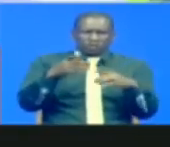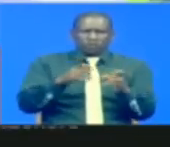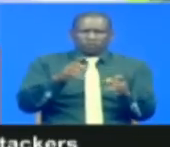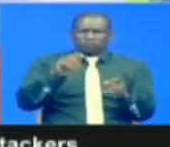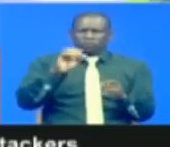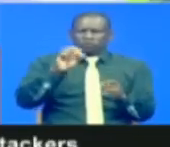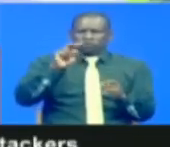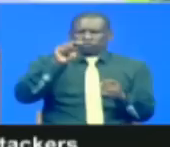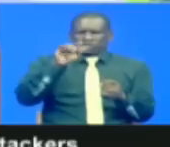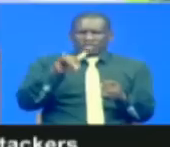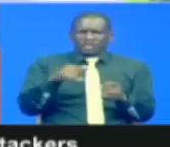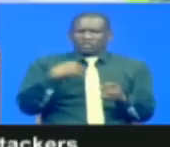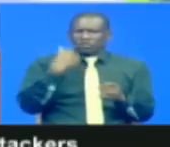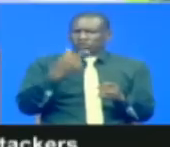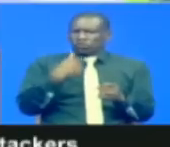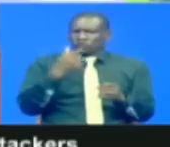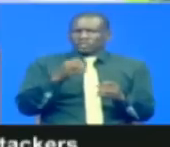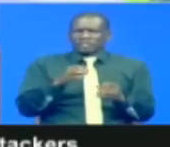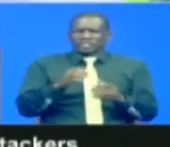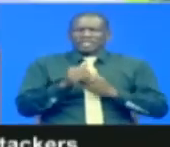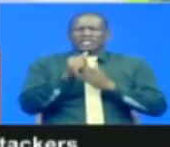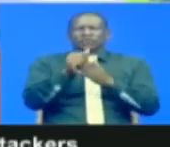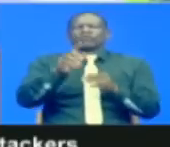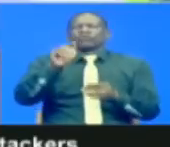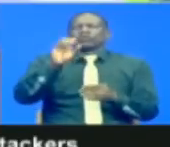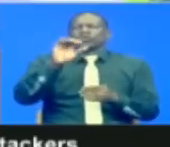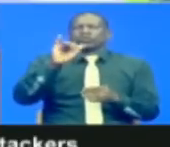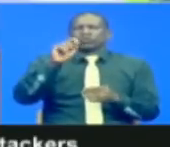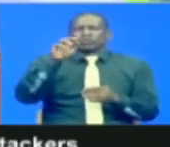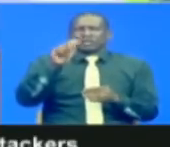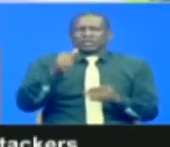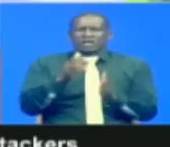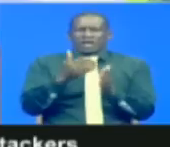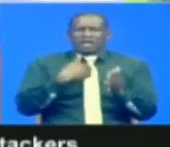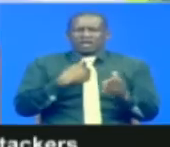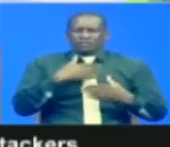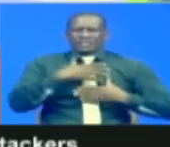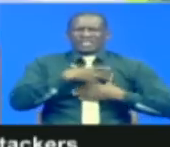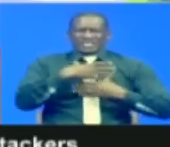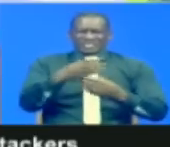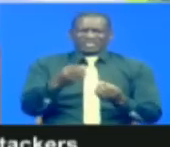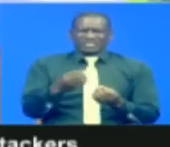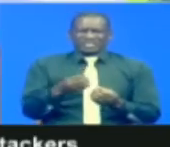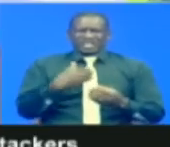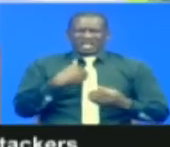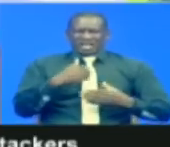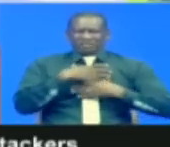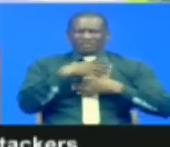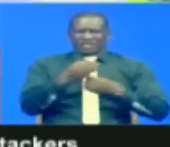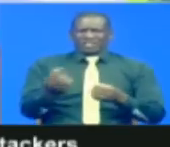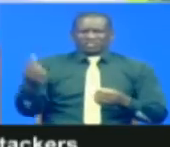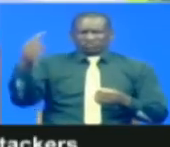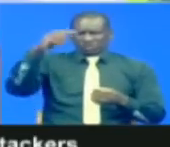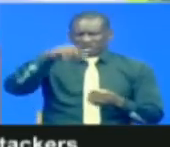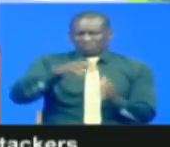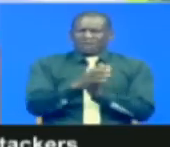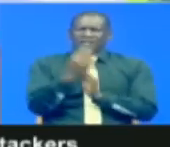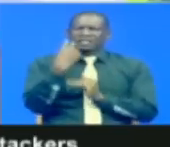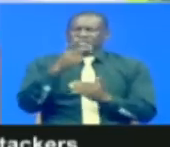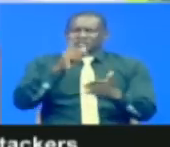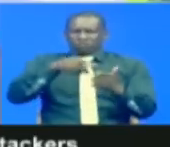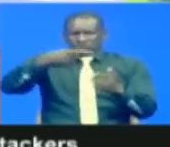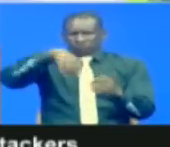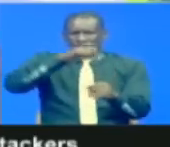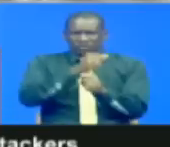McKinnon, who is the team principal for Toyota, and he's expressed interest to come down and see what we are doing.